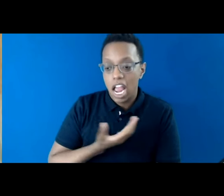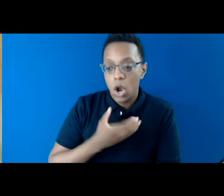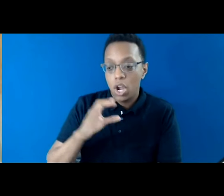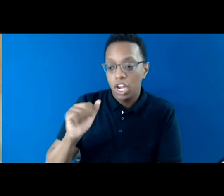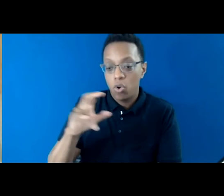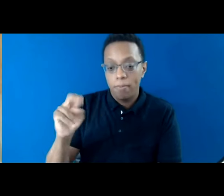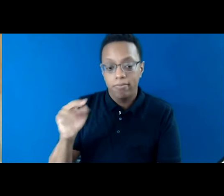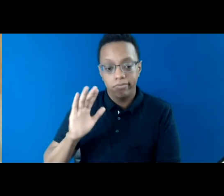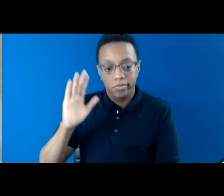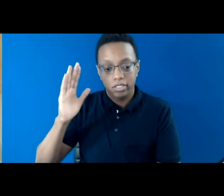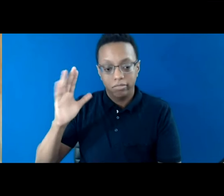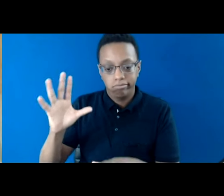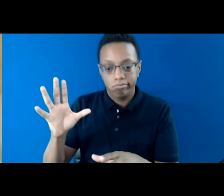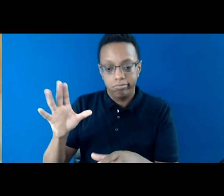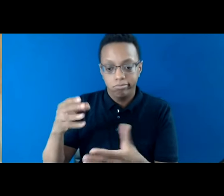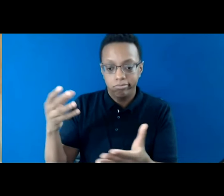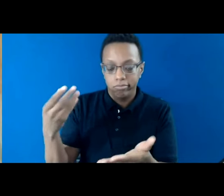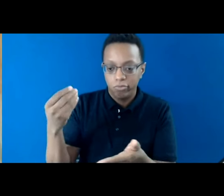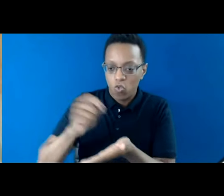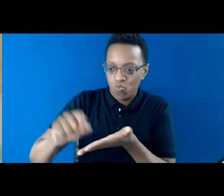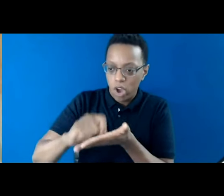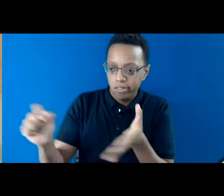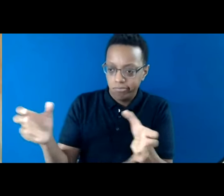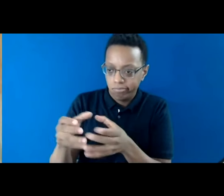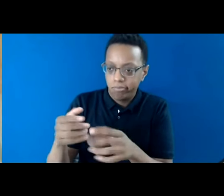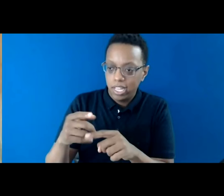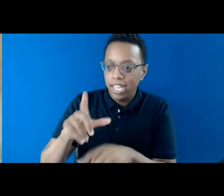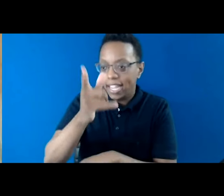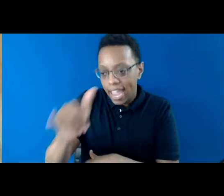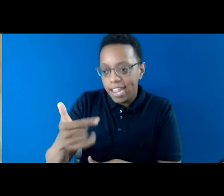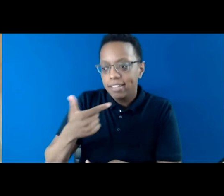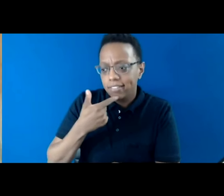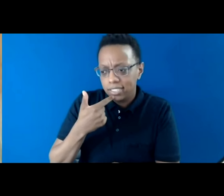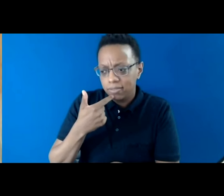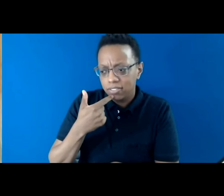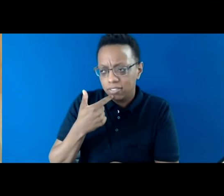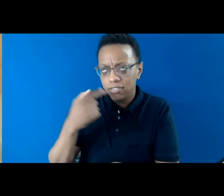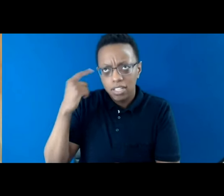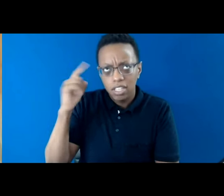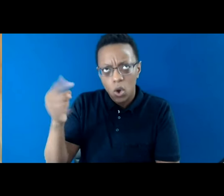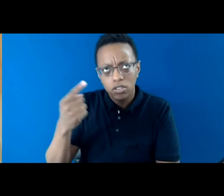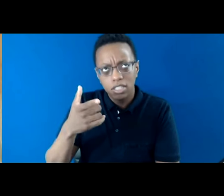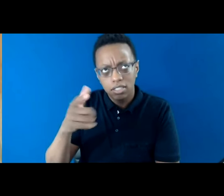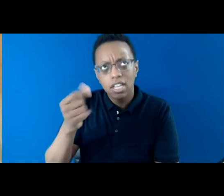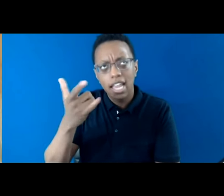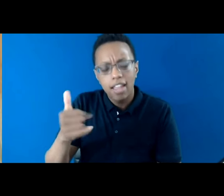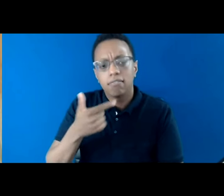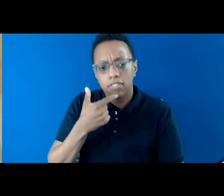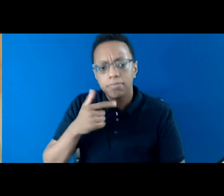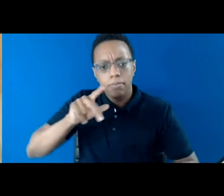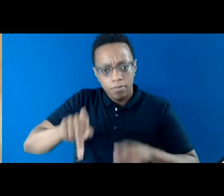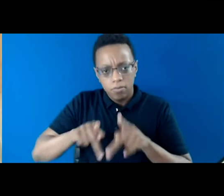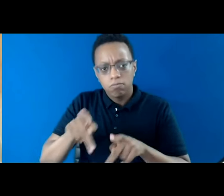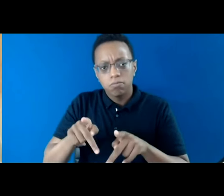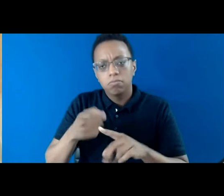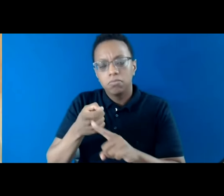of writing by gay, lesbian, I think only at this point, gay and lesbian people